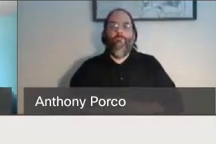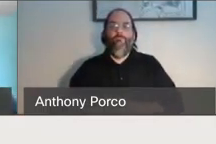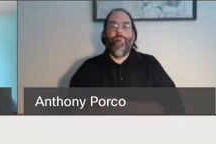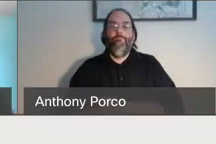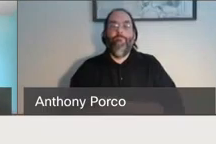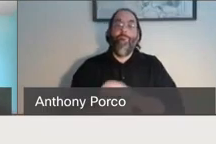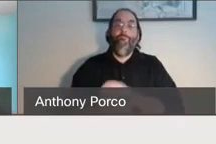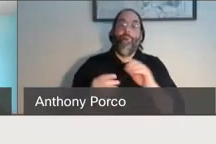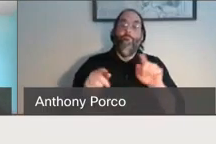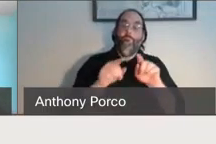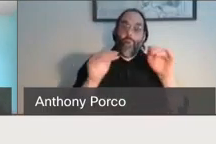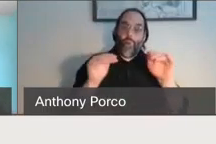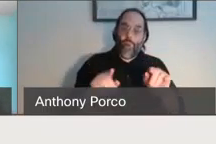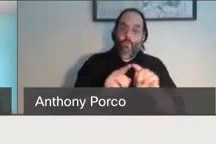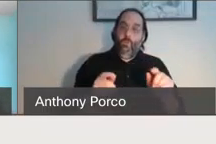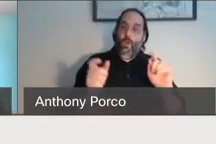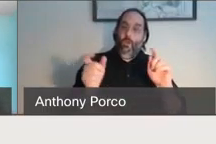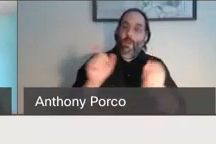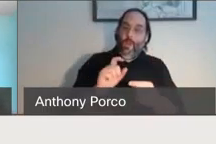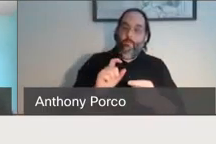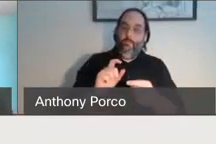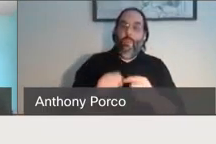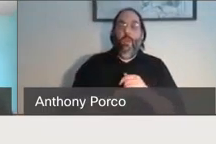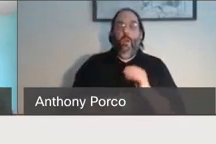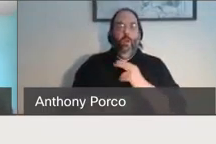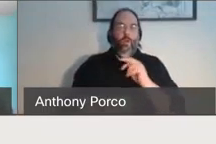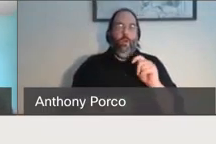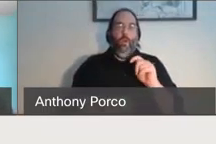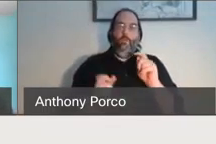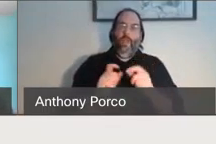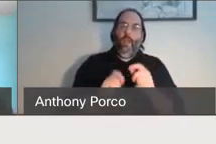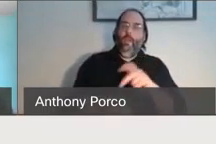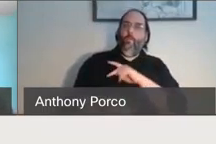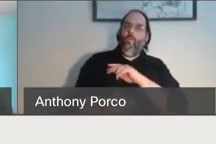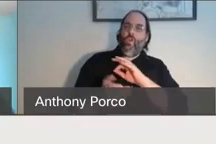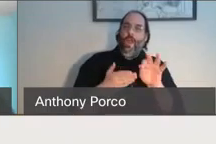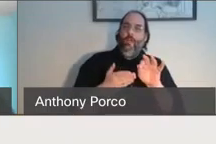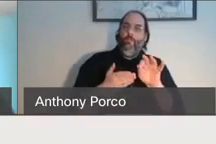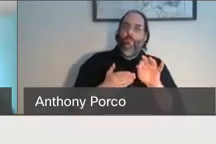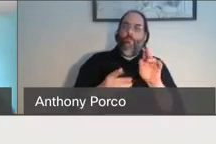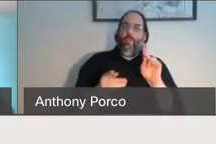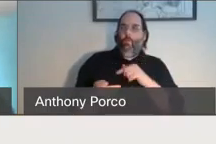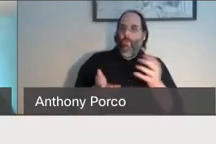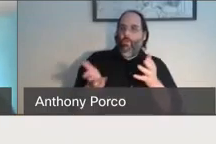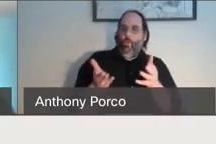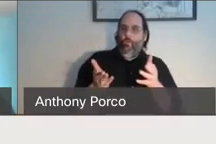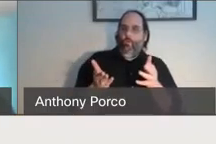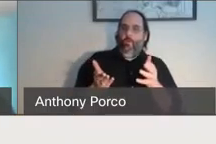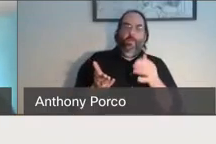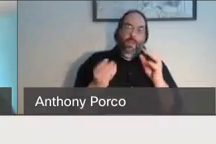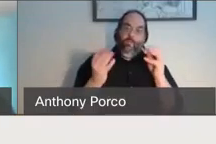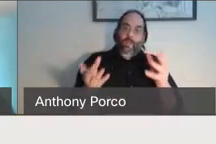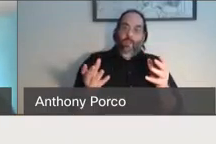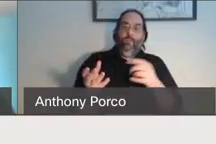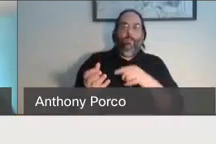We also updated in the waiver unit the personal accounts for people that we serve. We update this information in